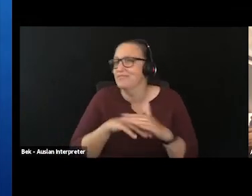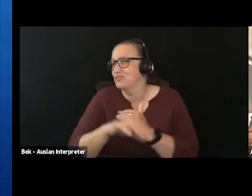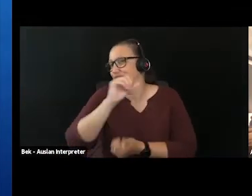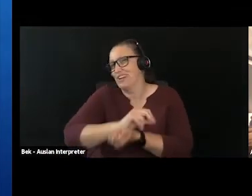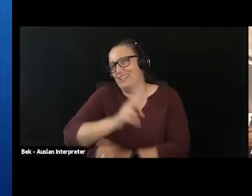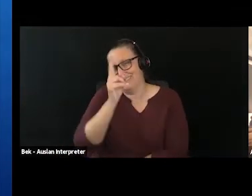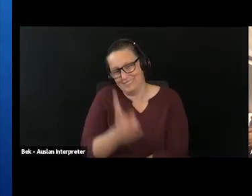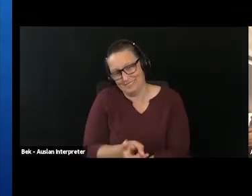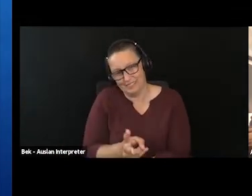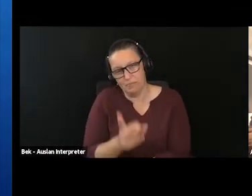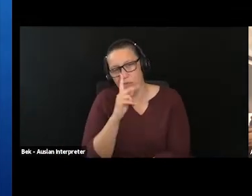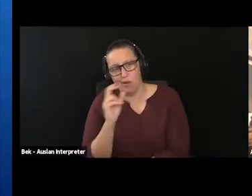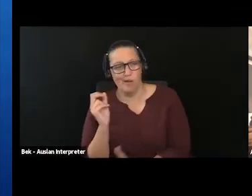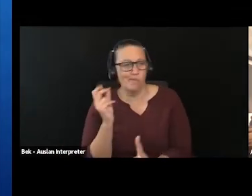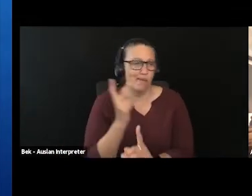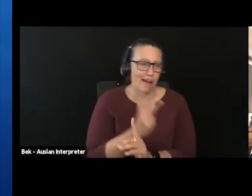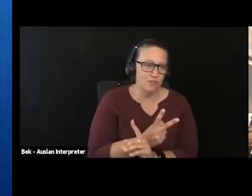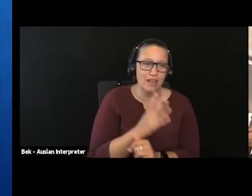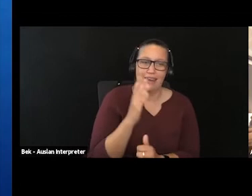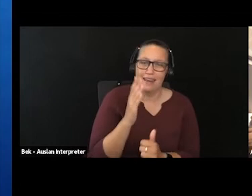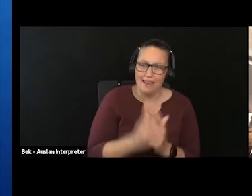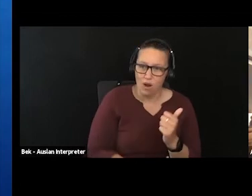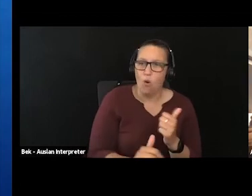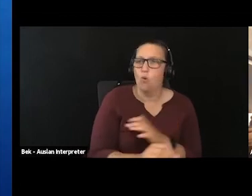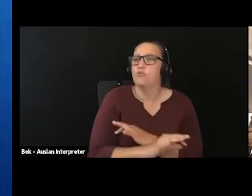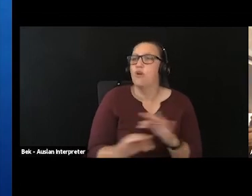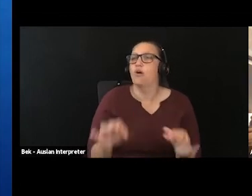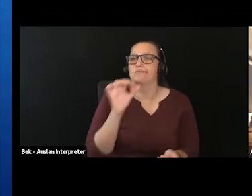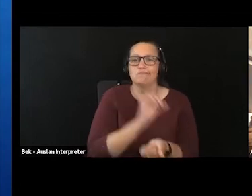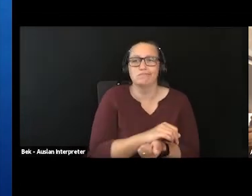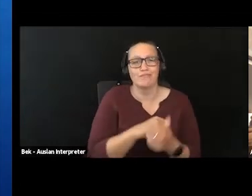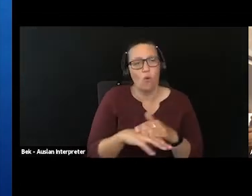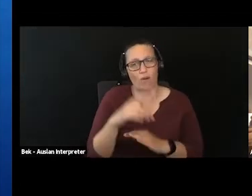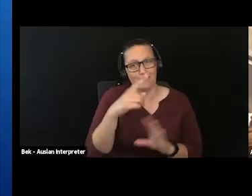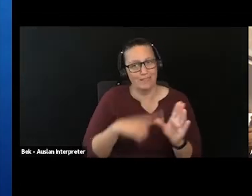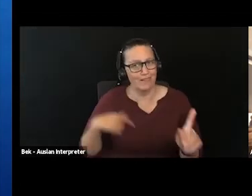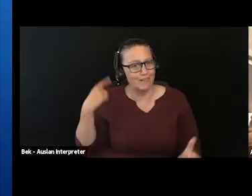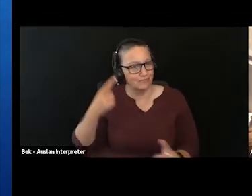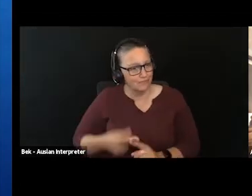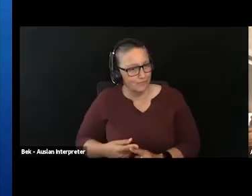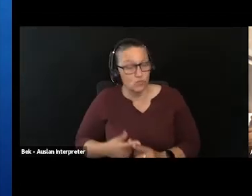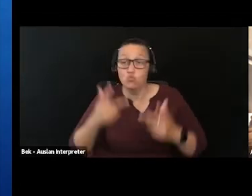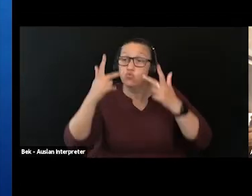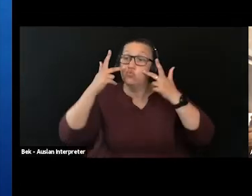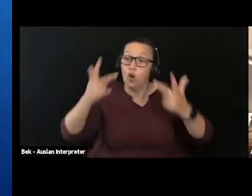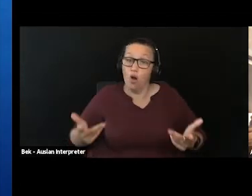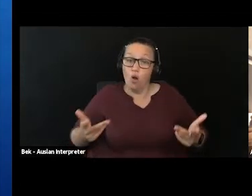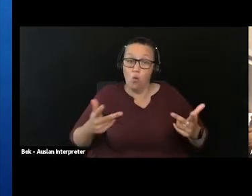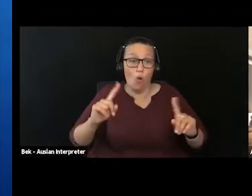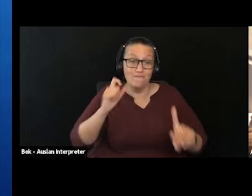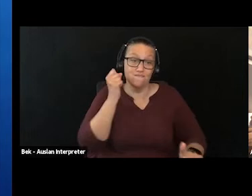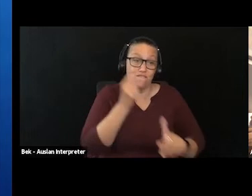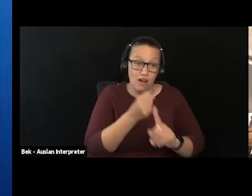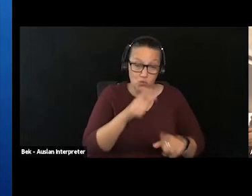people go back to this never or not past year incarcerated. Just to show you the effects that